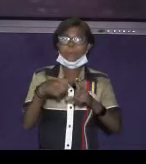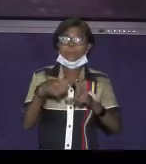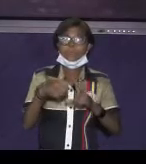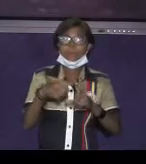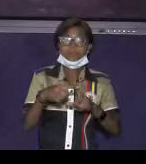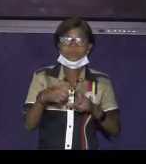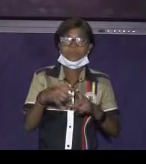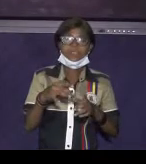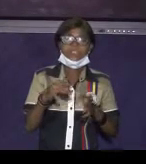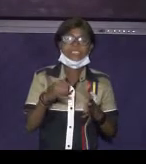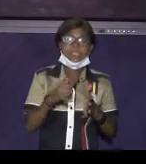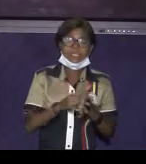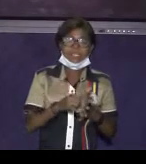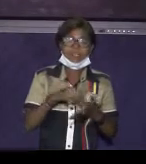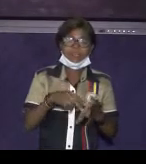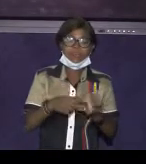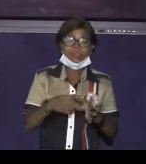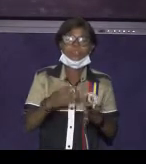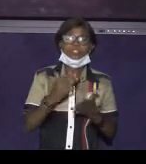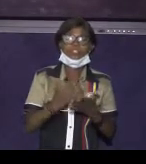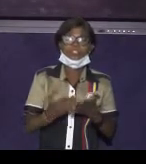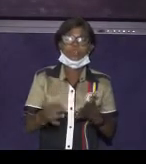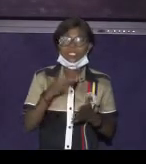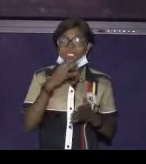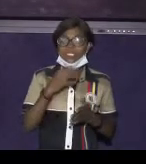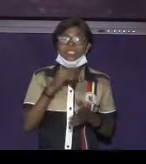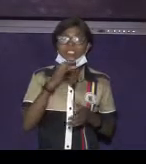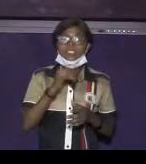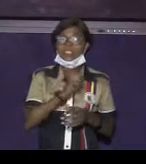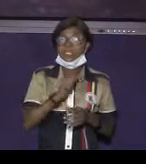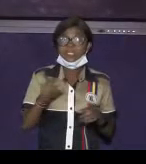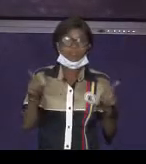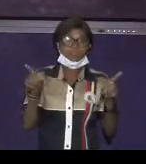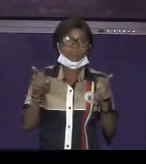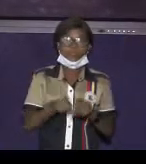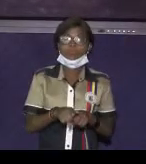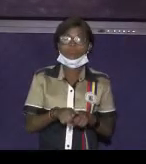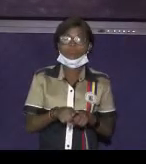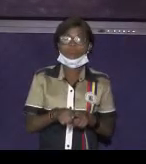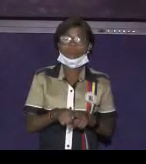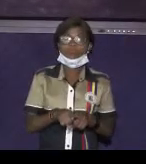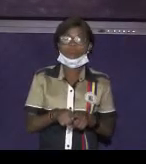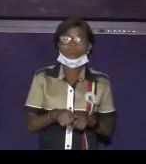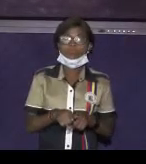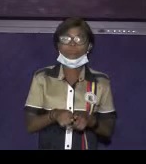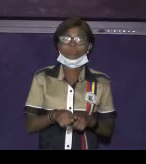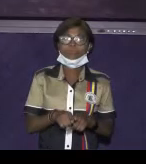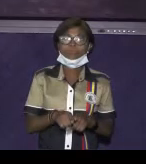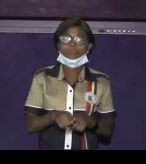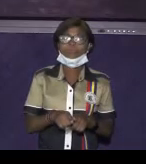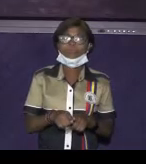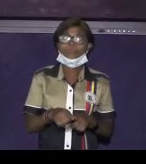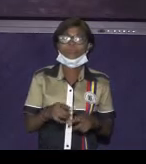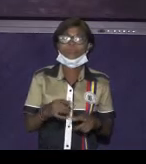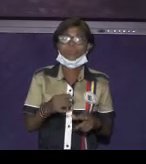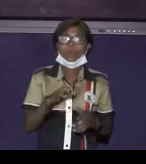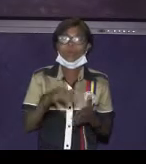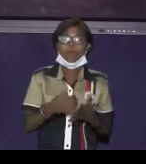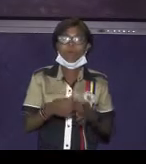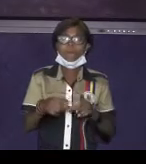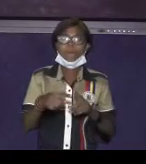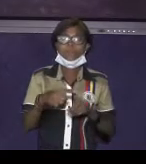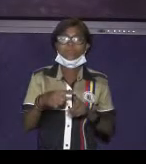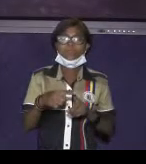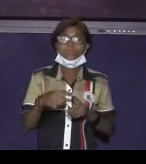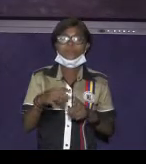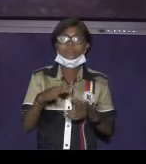girl. It is so. That is what makes it an affirmative sentence. An affirmative or positive sentence means